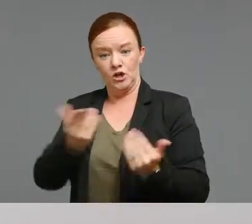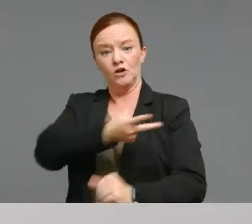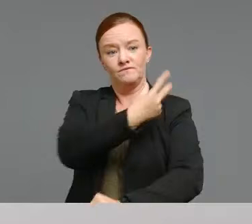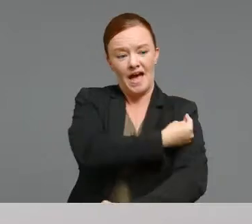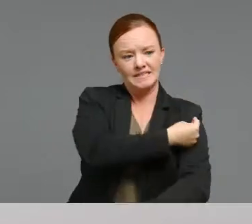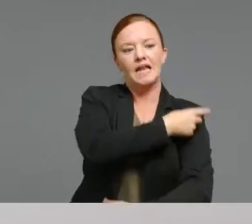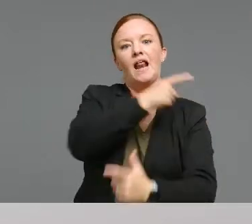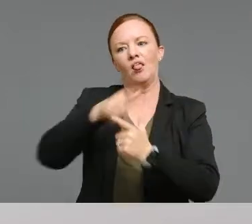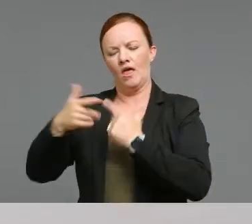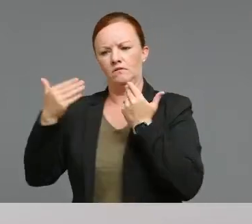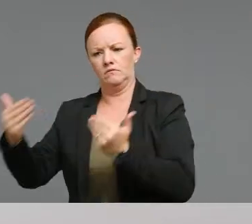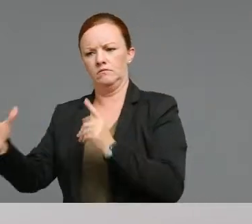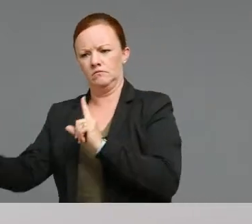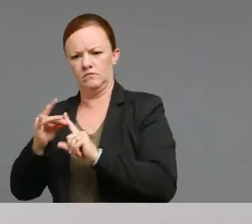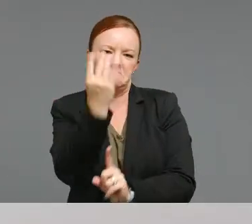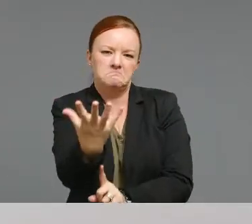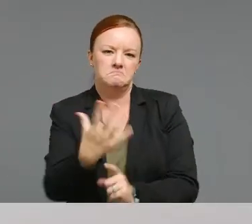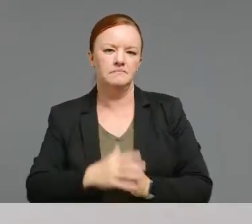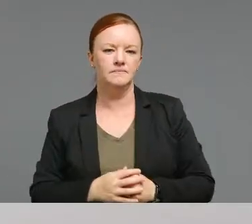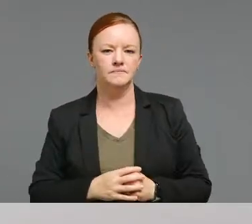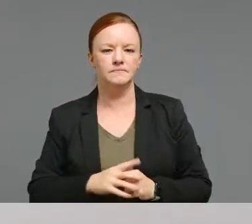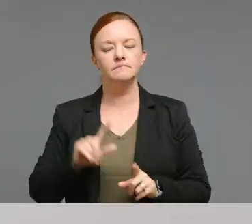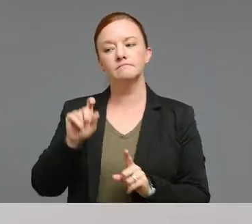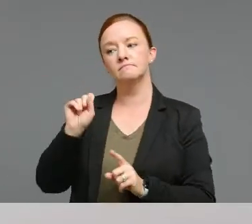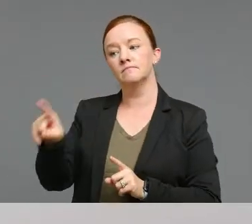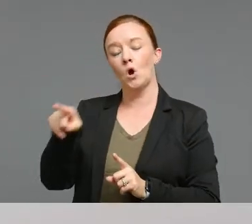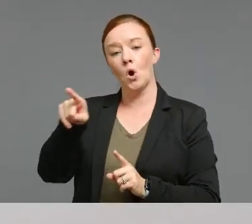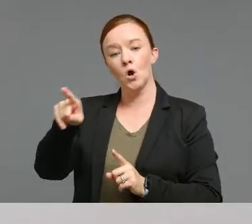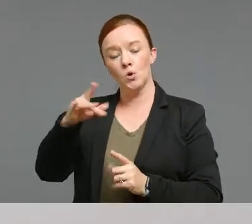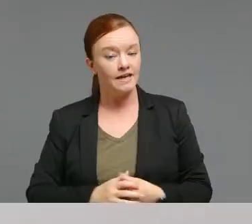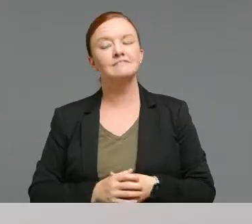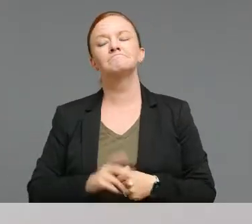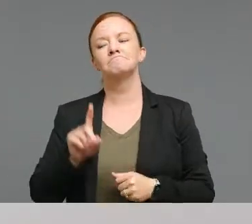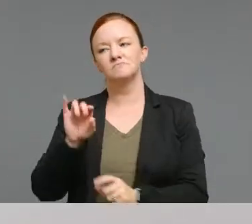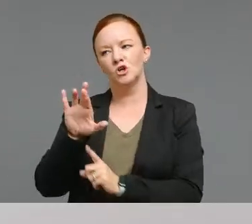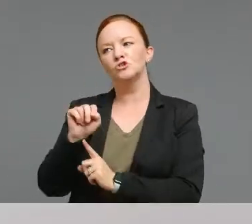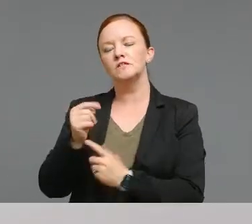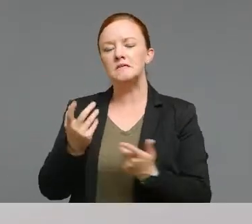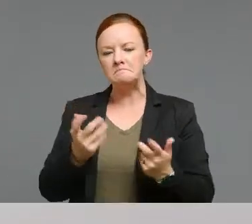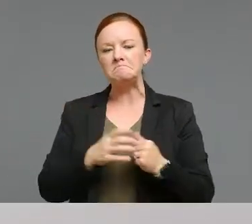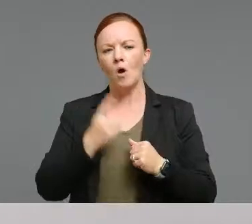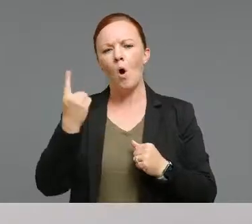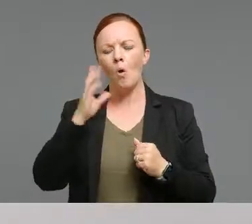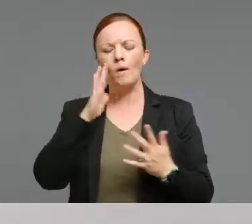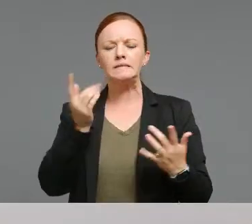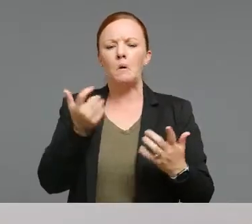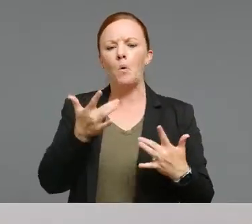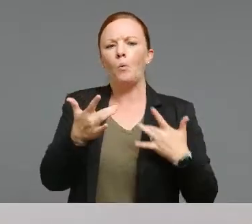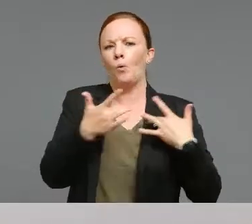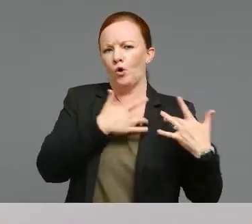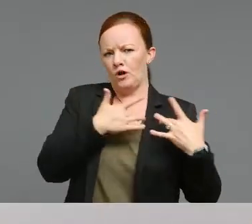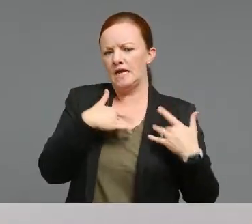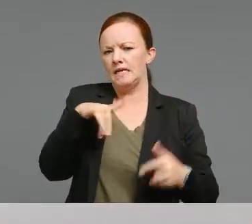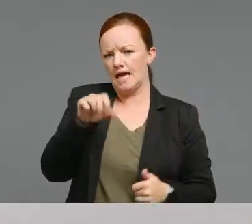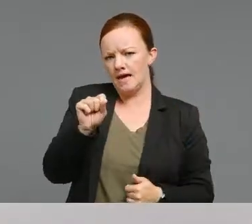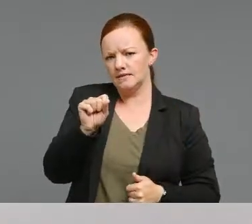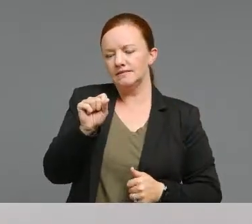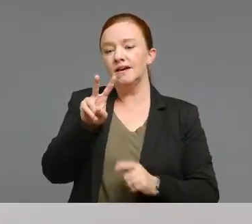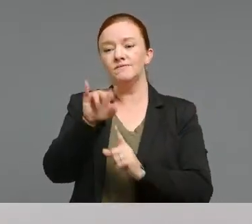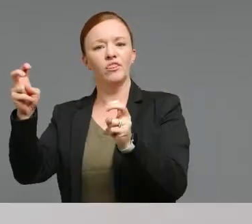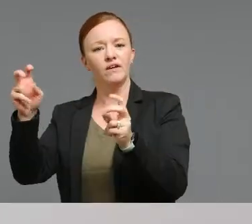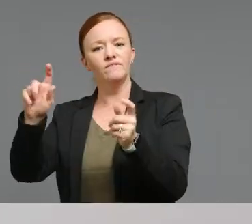had. How worried are you about mutations that may Always a worry. We know that viruses mutate. That's what they